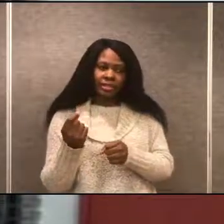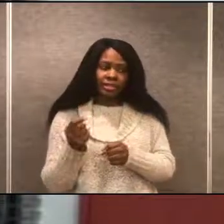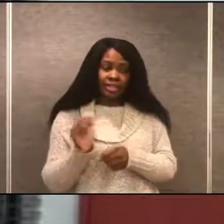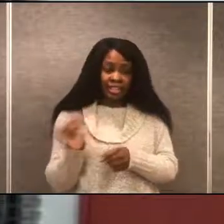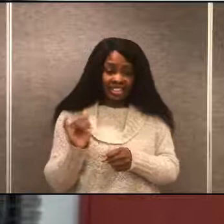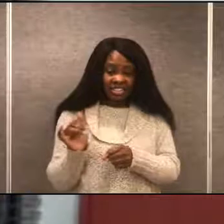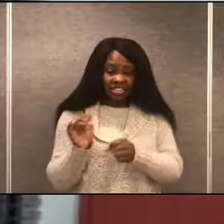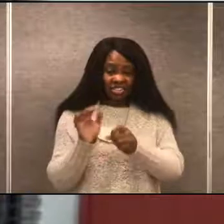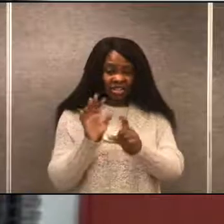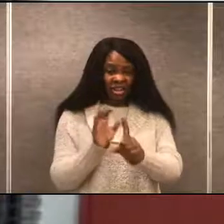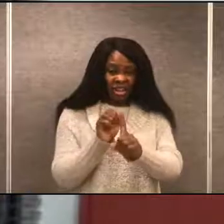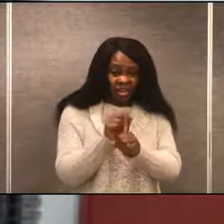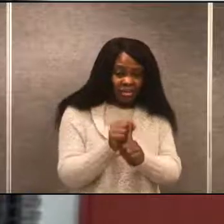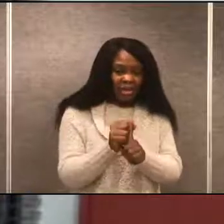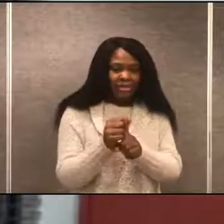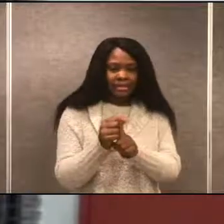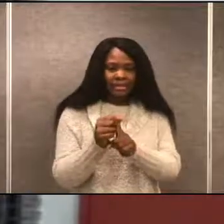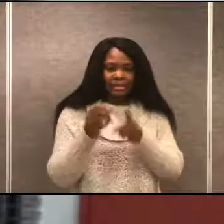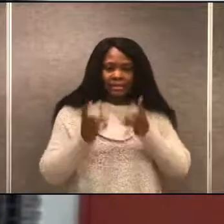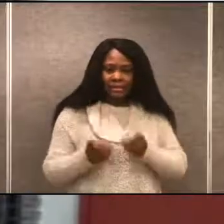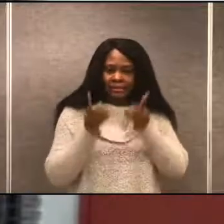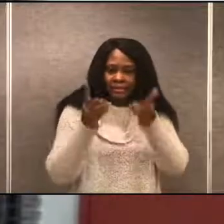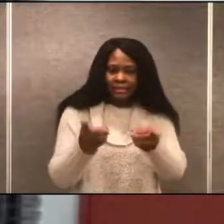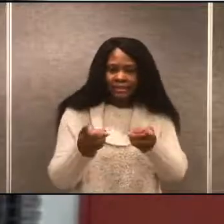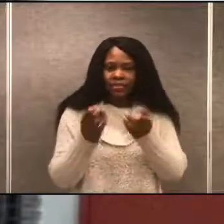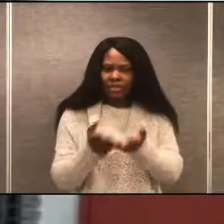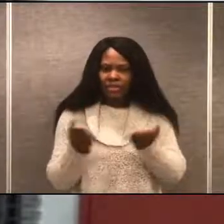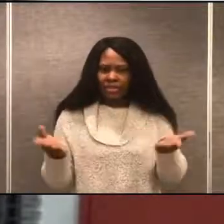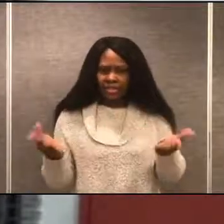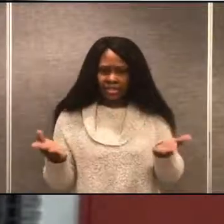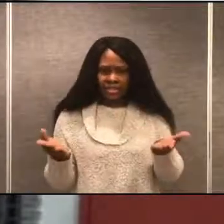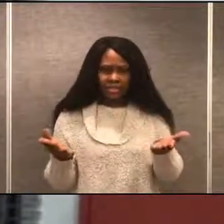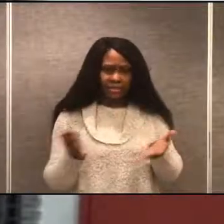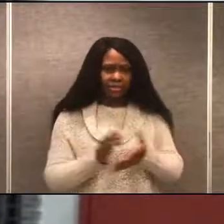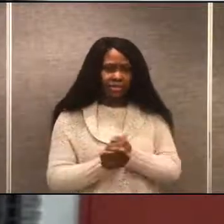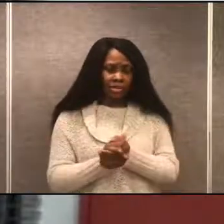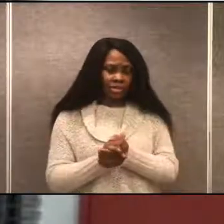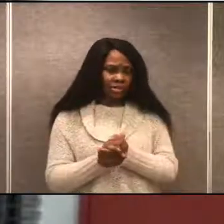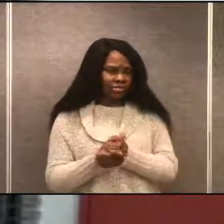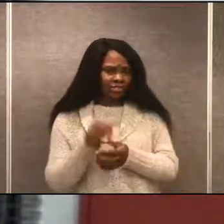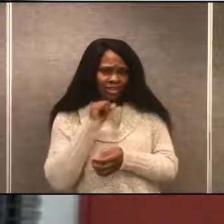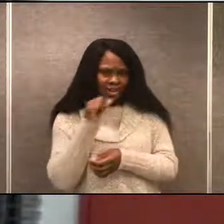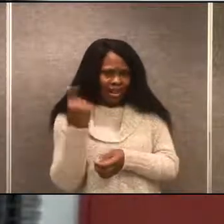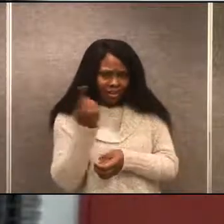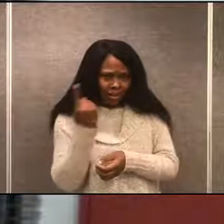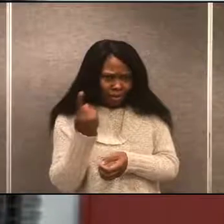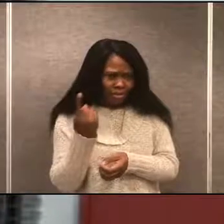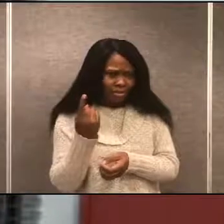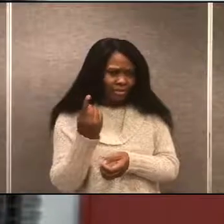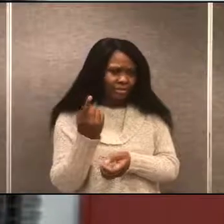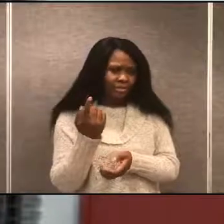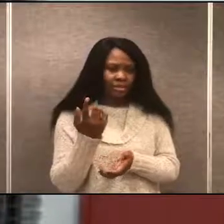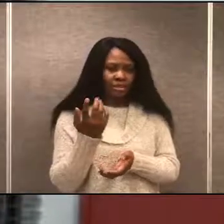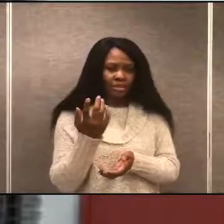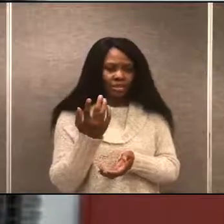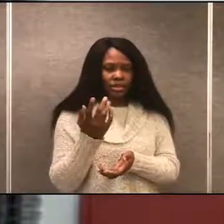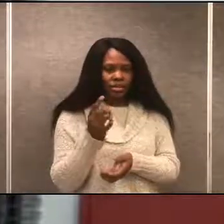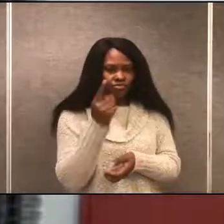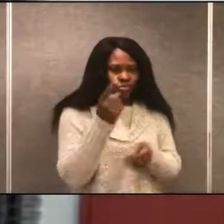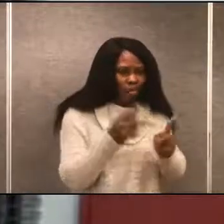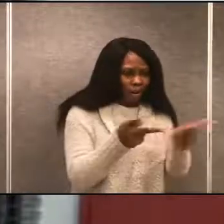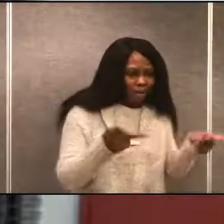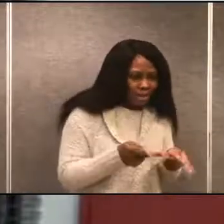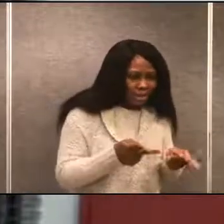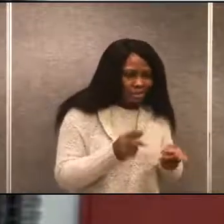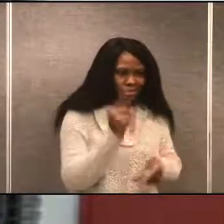merchandise. It's impacting what is happening in other companies, and it is not just a situation of just one place,